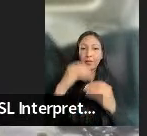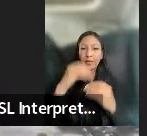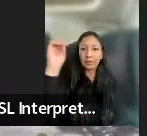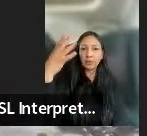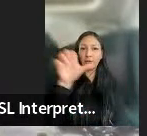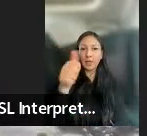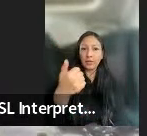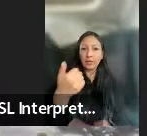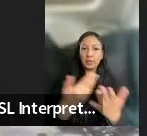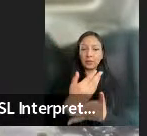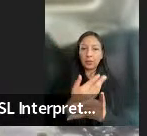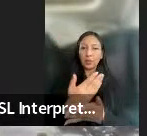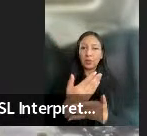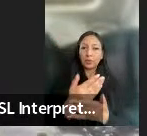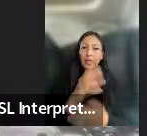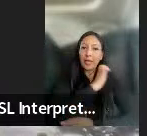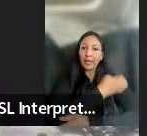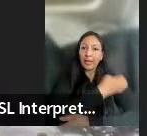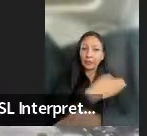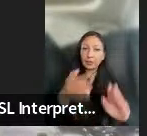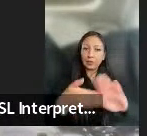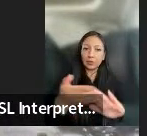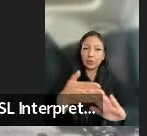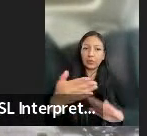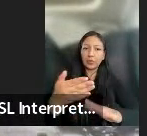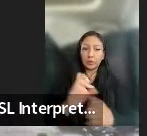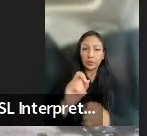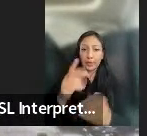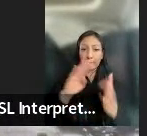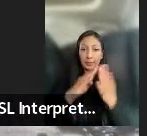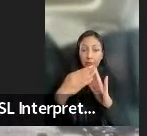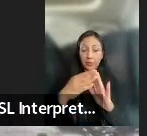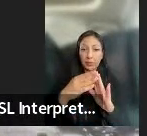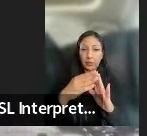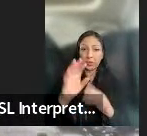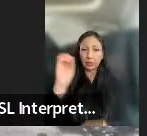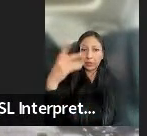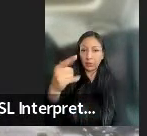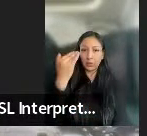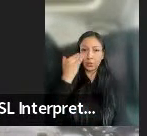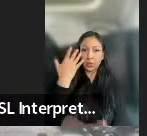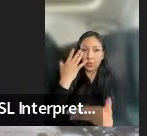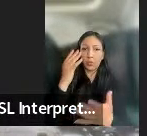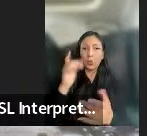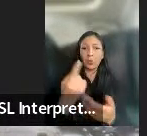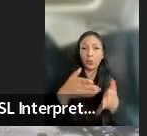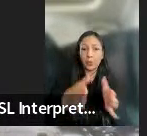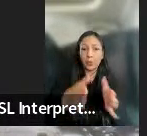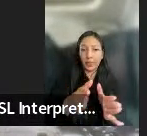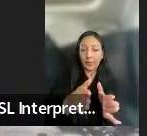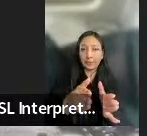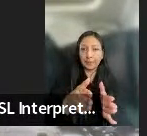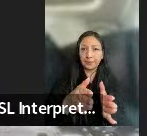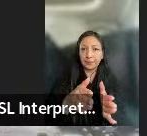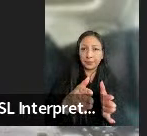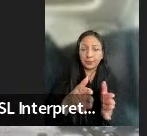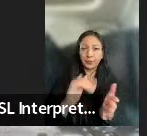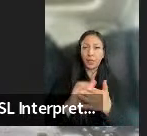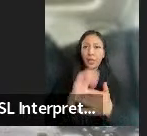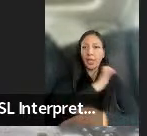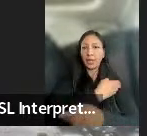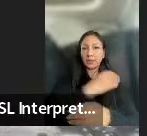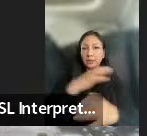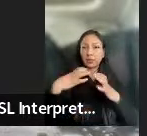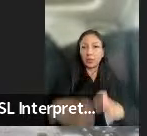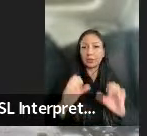renewable energy generation. Community solar may be familiar to you as one of the ways that energy customers